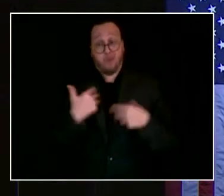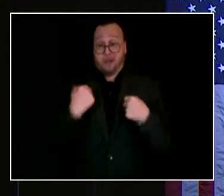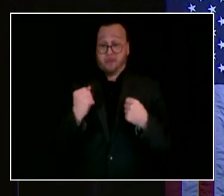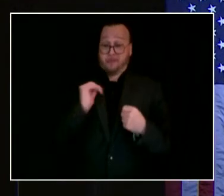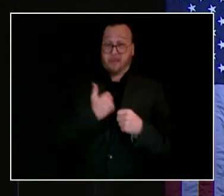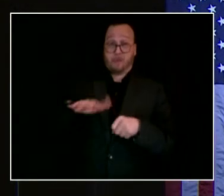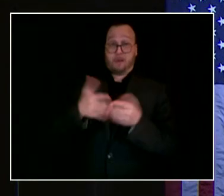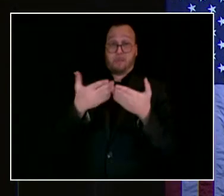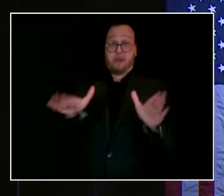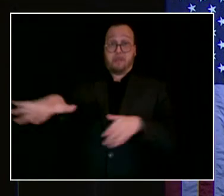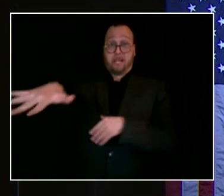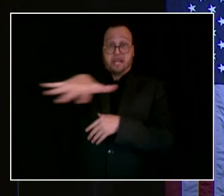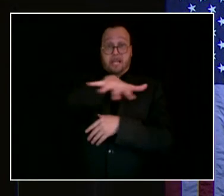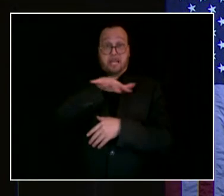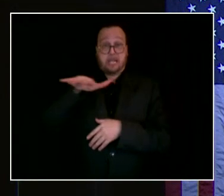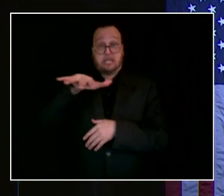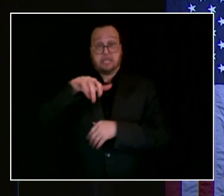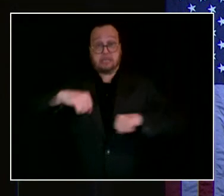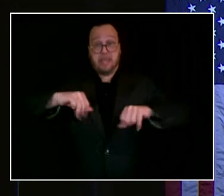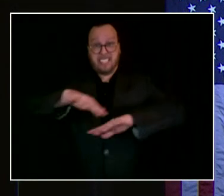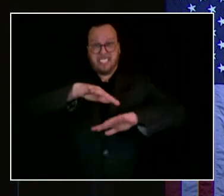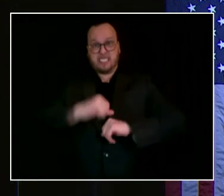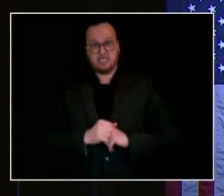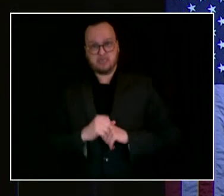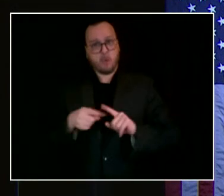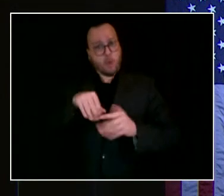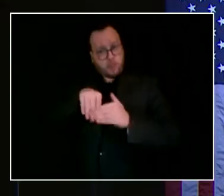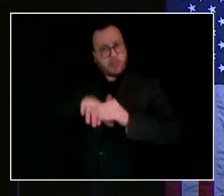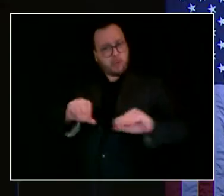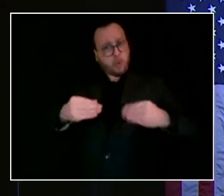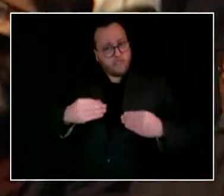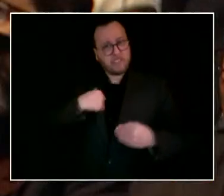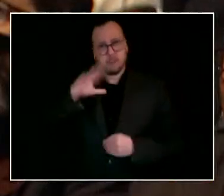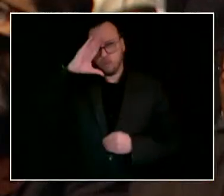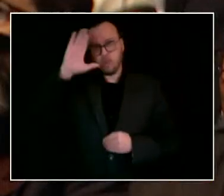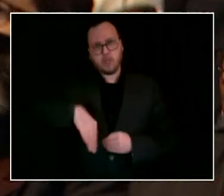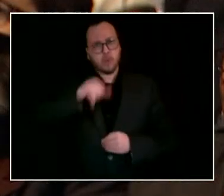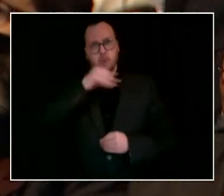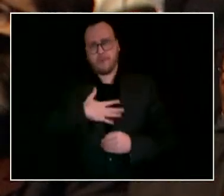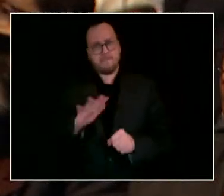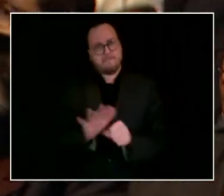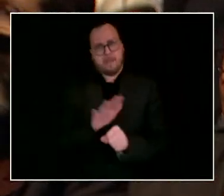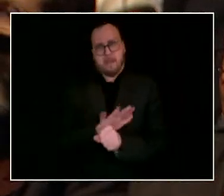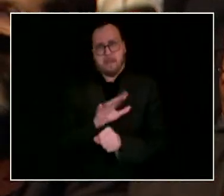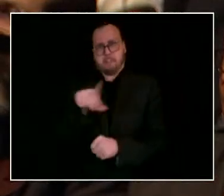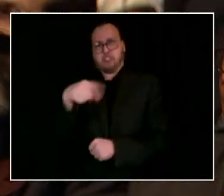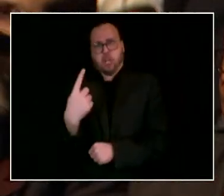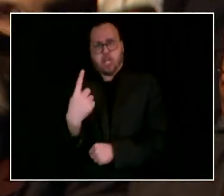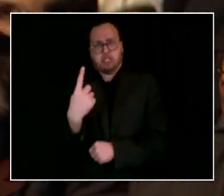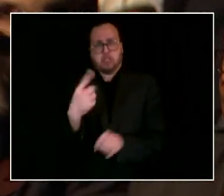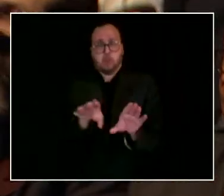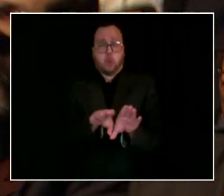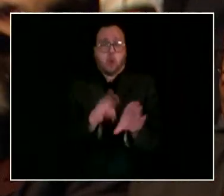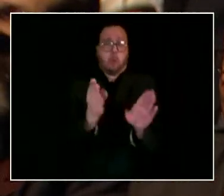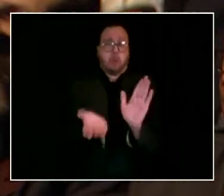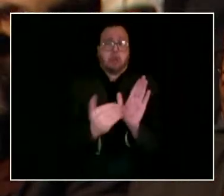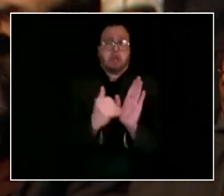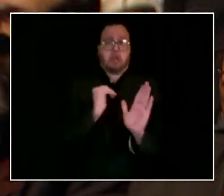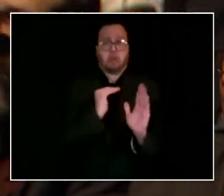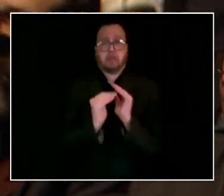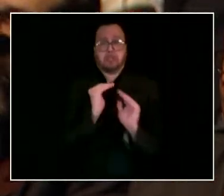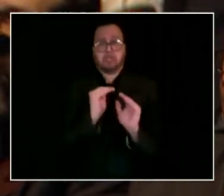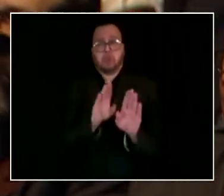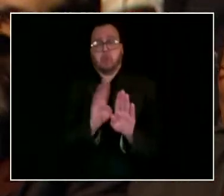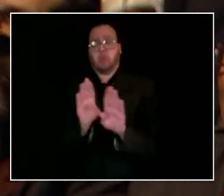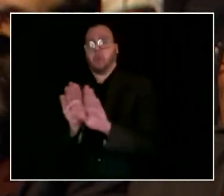spaces. When we came into office, we knew that it was not enough to just reopen our city. We had to remake it